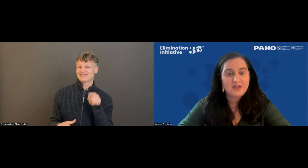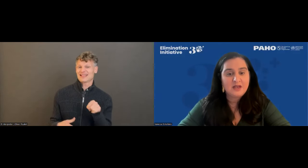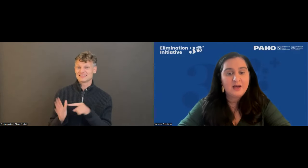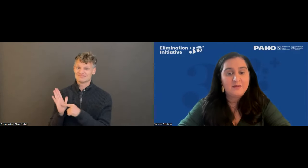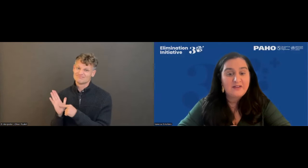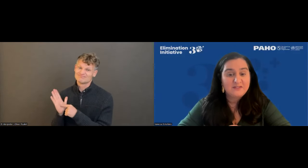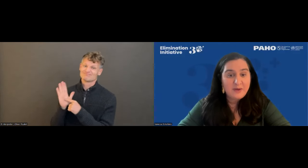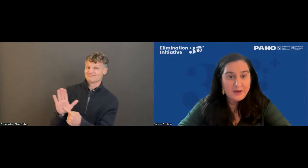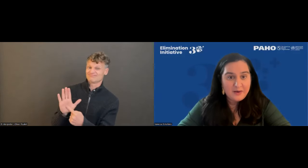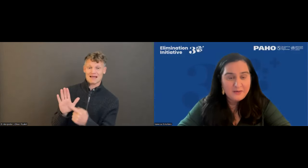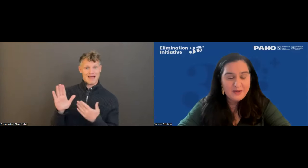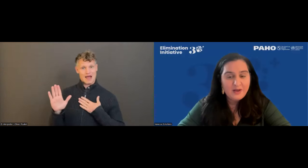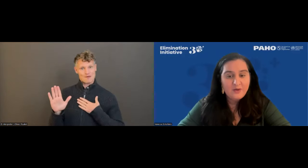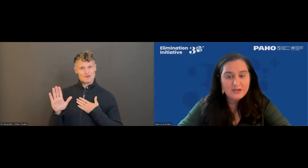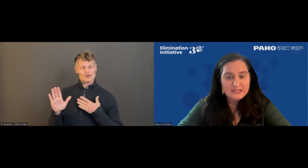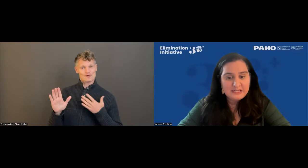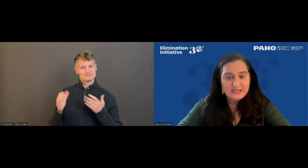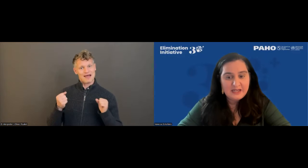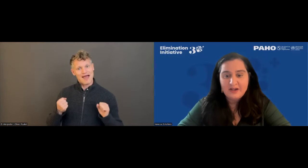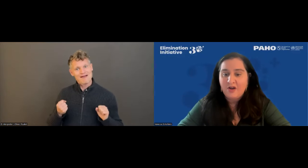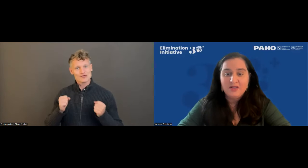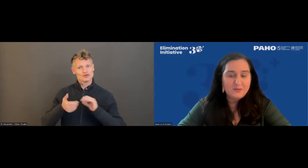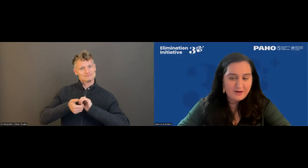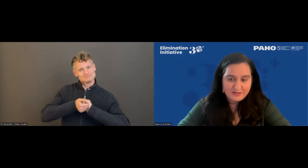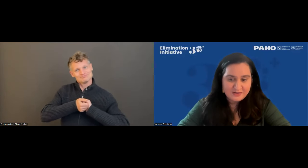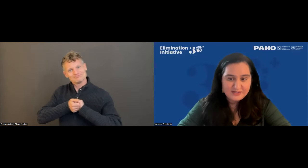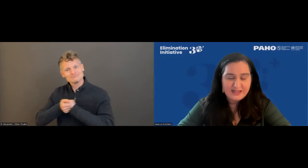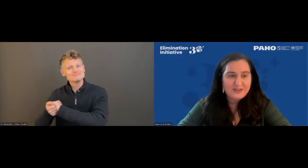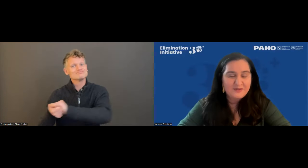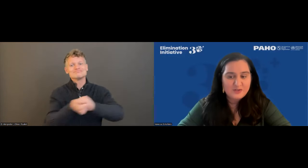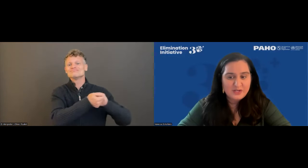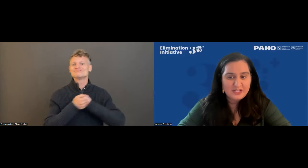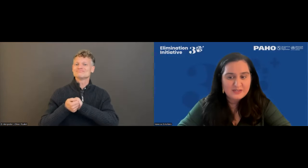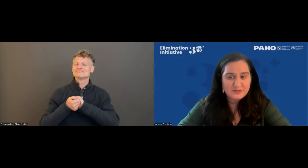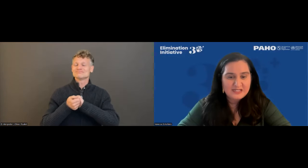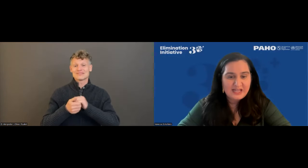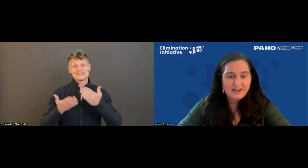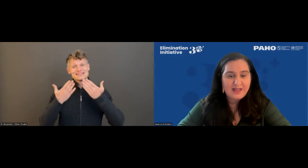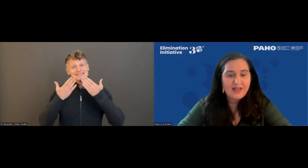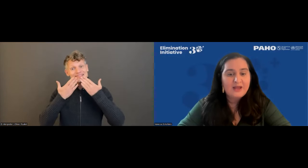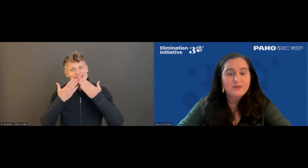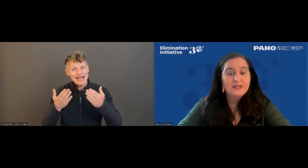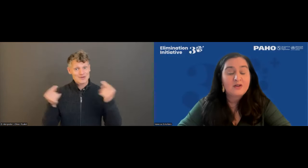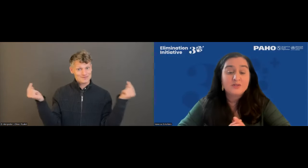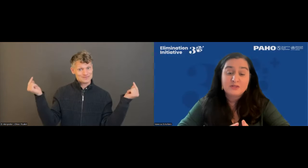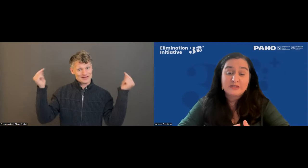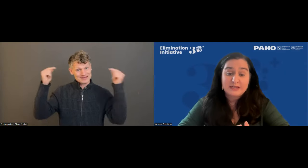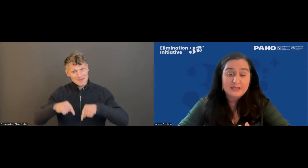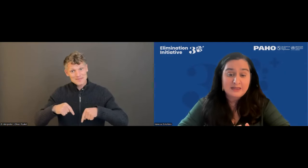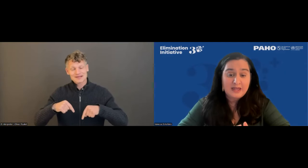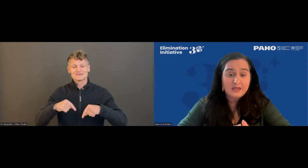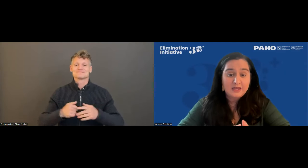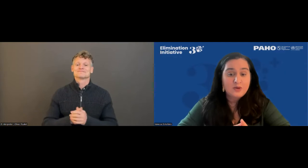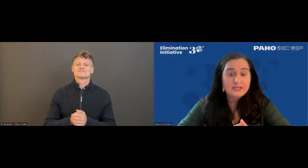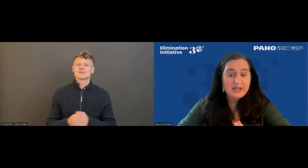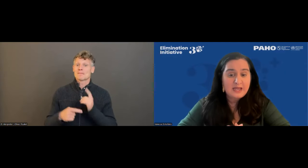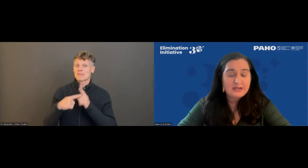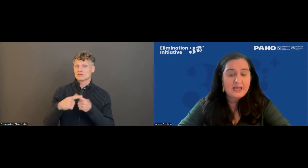efforts. On behalf of PAHO, Core NTD, and all our partners, thank you for joining us once again. And I would also like to